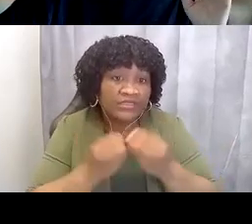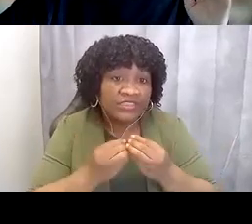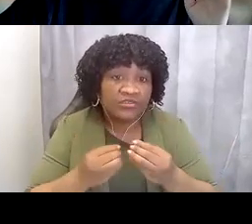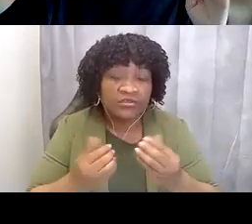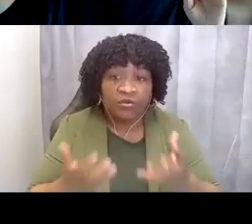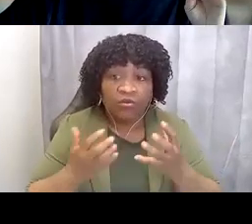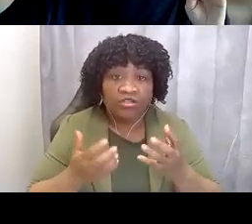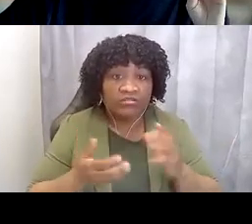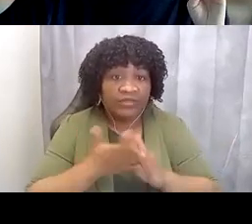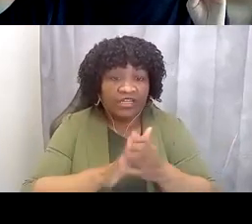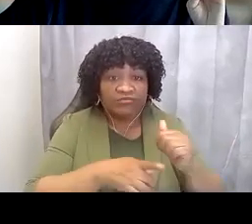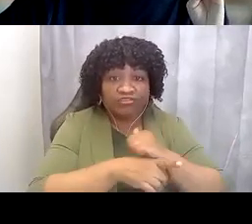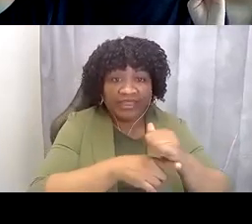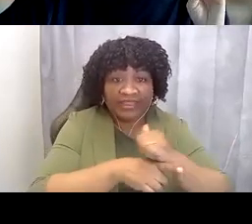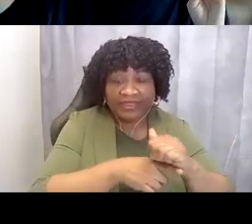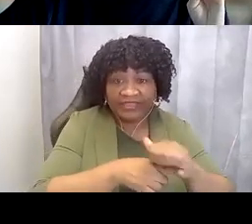to be trained,